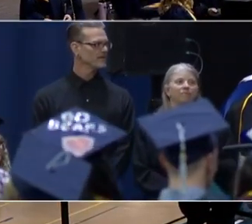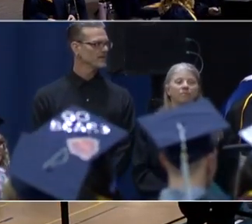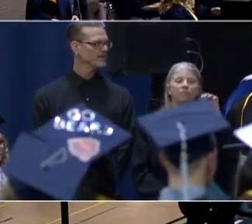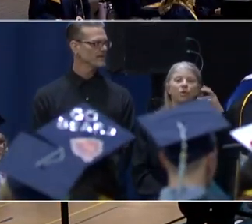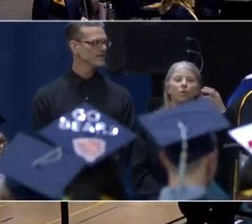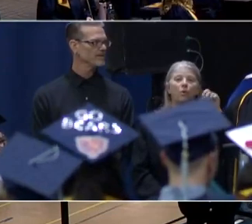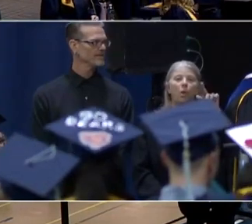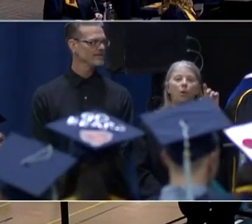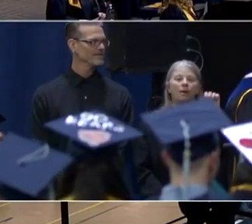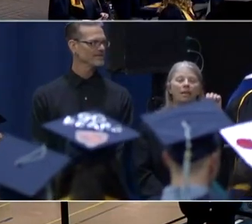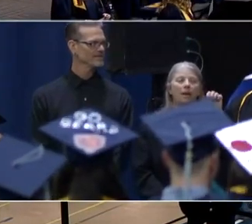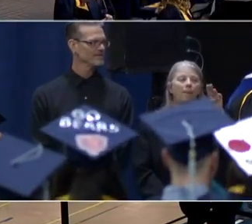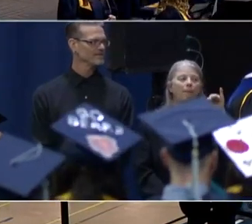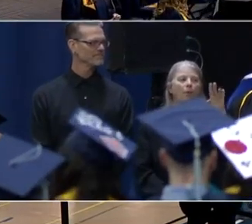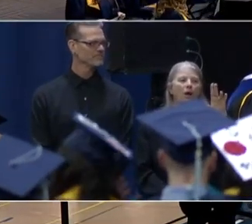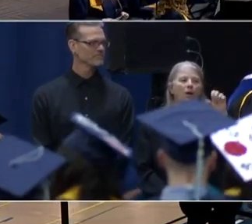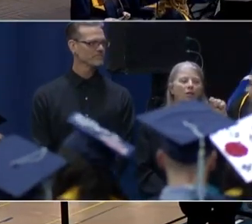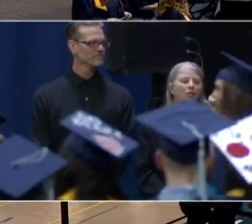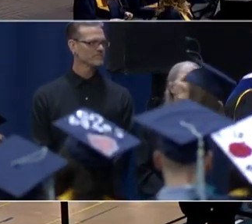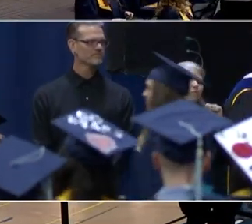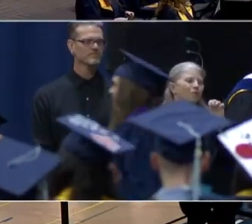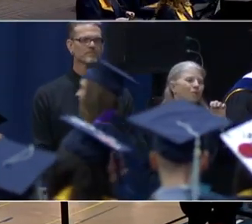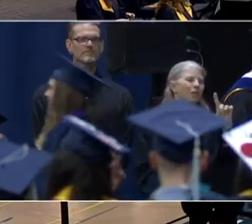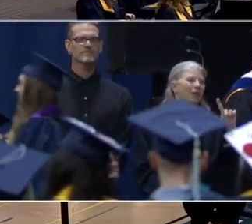Chloe Boyles, summa cum laude.